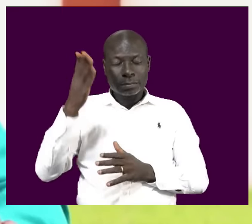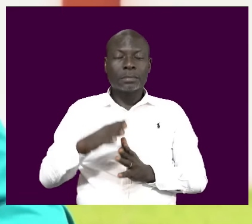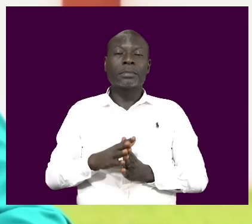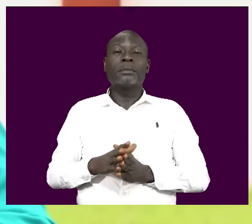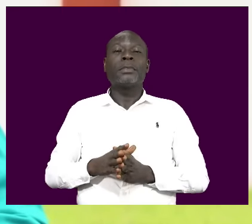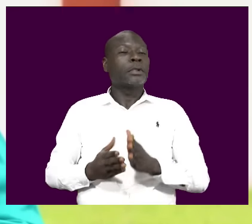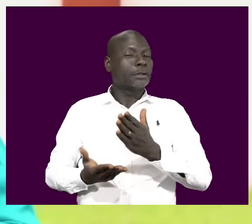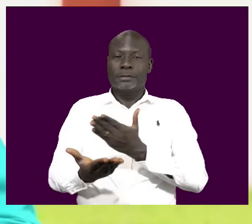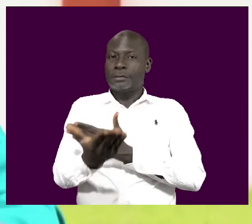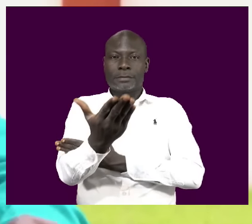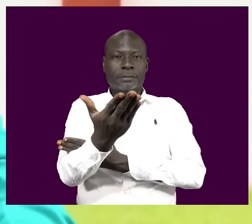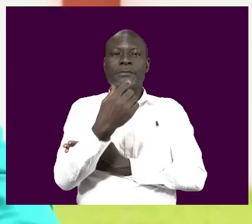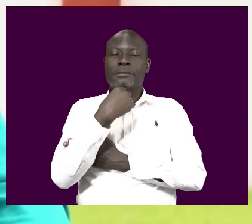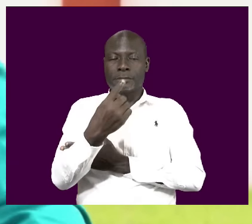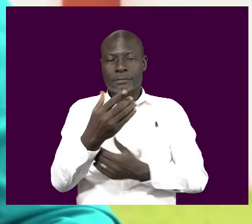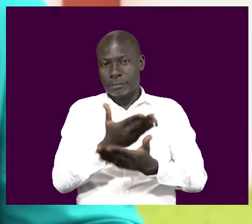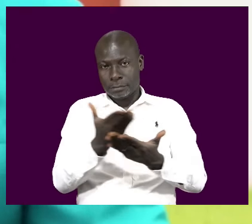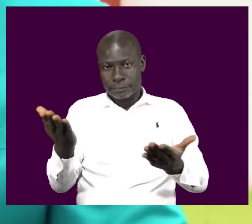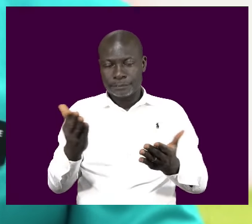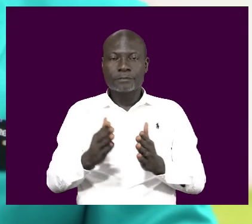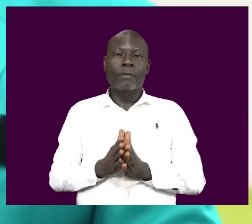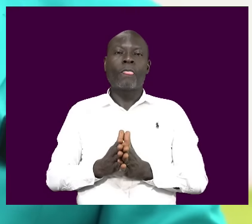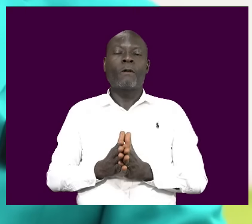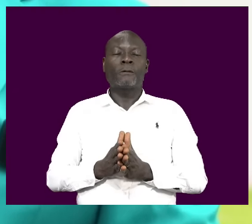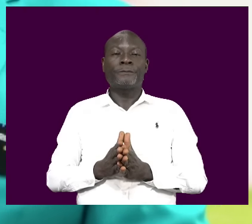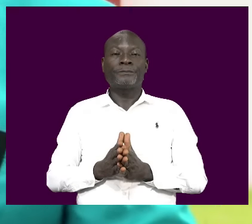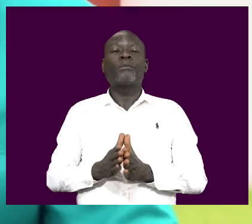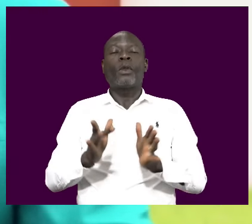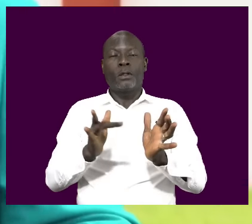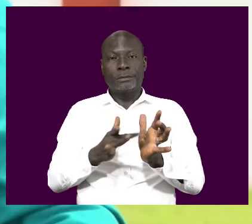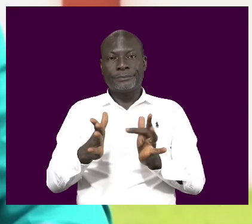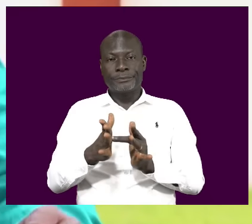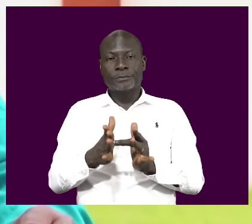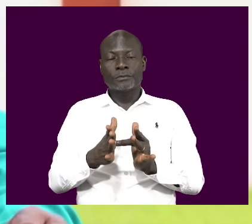no pai amenka bibi kakran kyerɔ se ye ne awurade yesu kristo